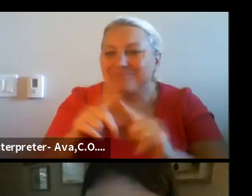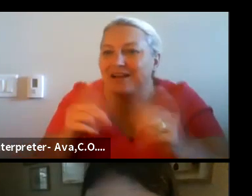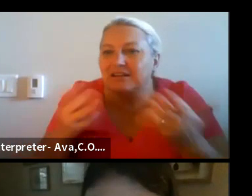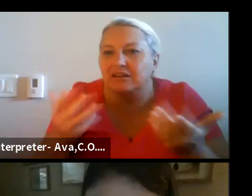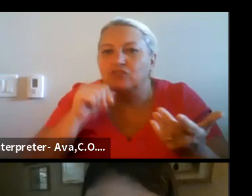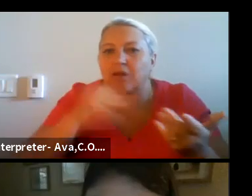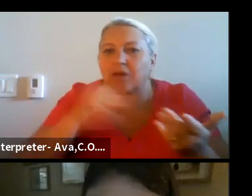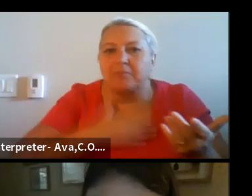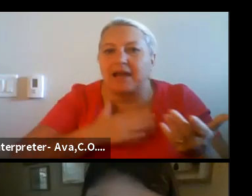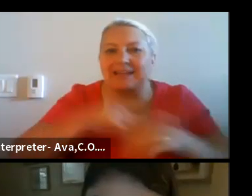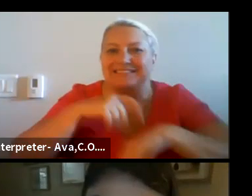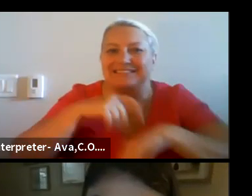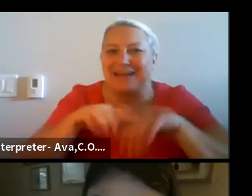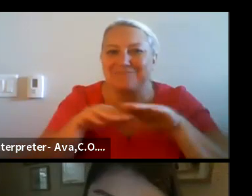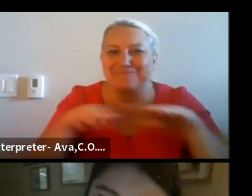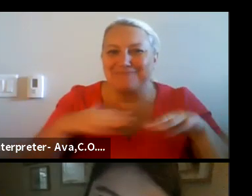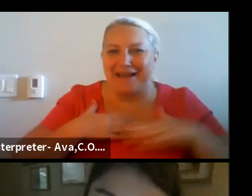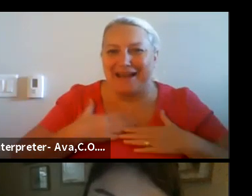not my time on the floor.